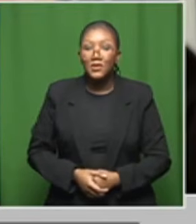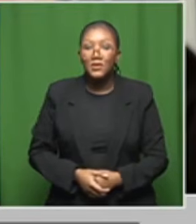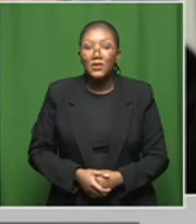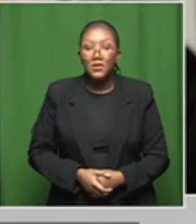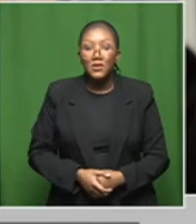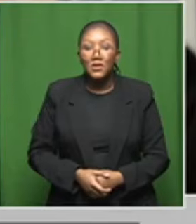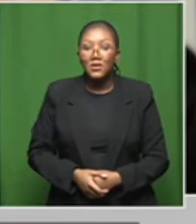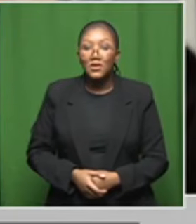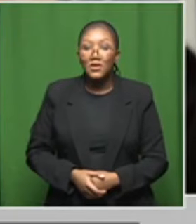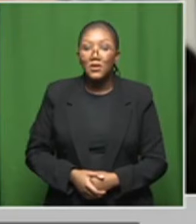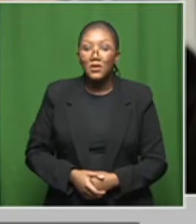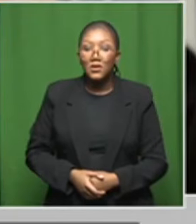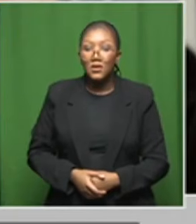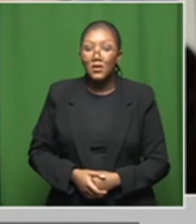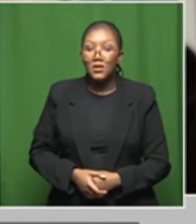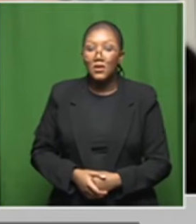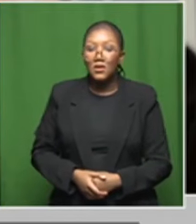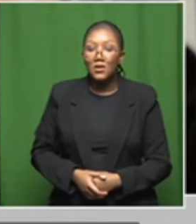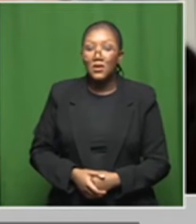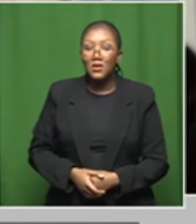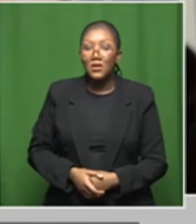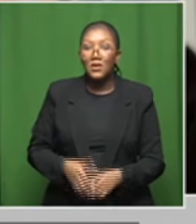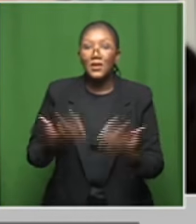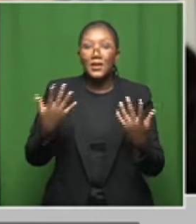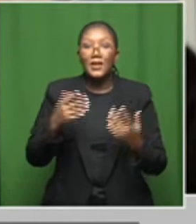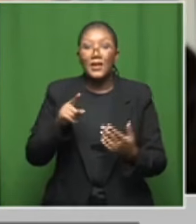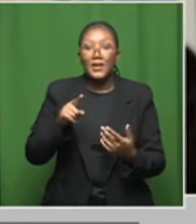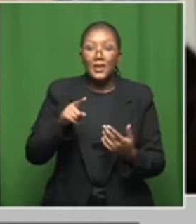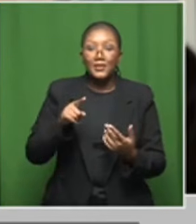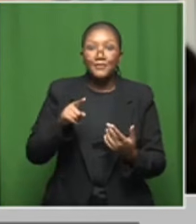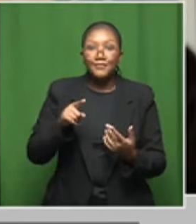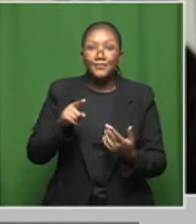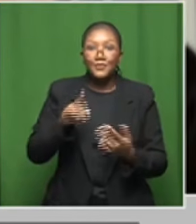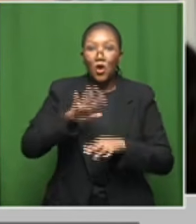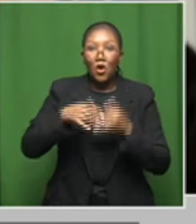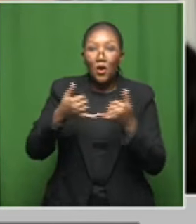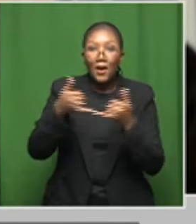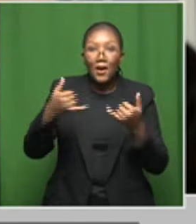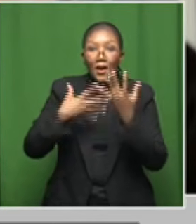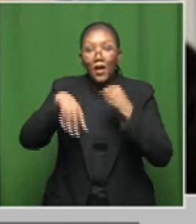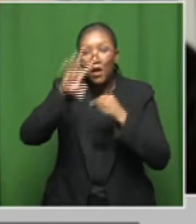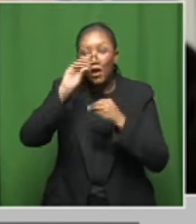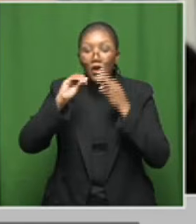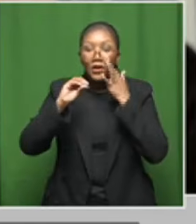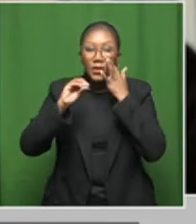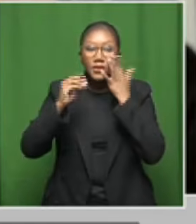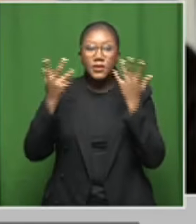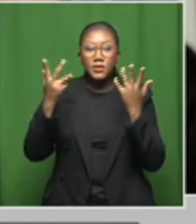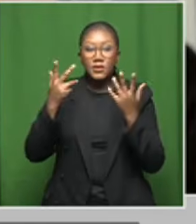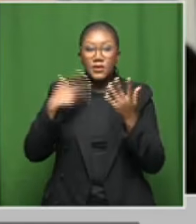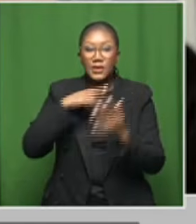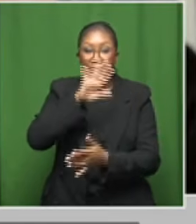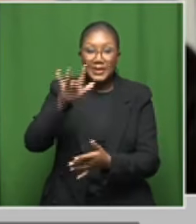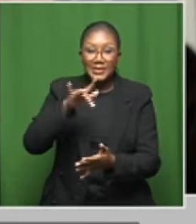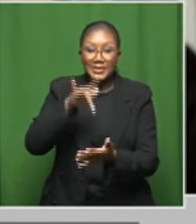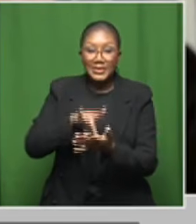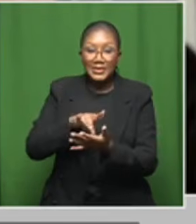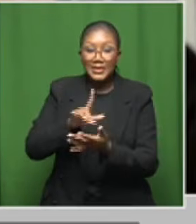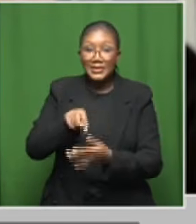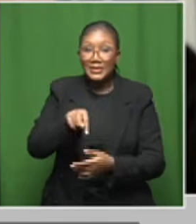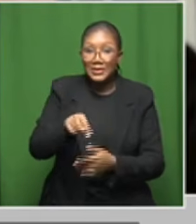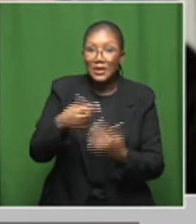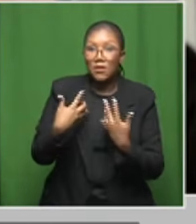do you want to get in there? Perhaps also speak to the e-learning hub or the community hub as well. There's the centre that could come as a result, some of the